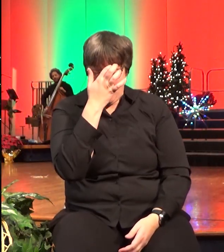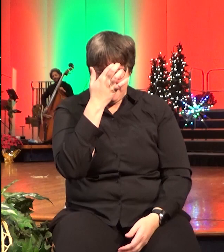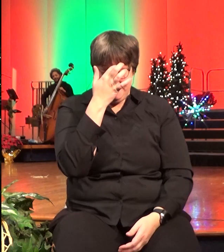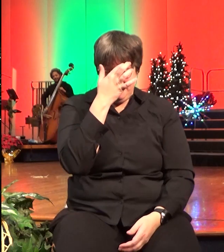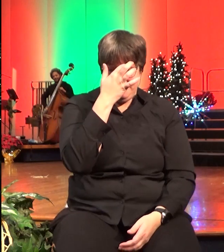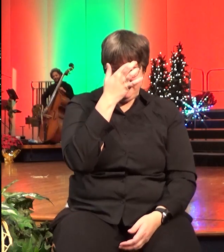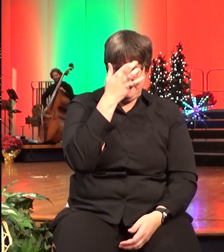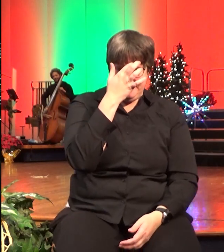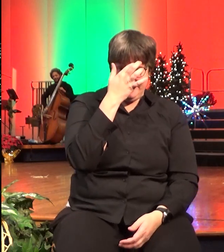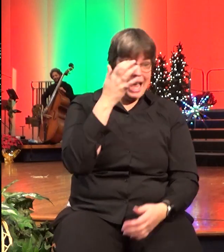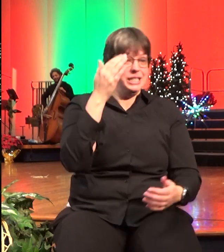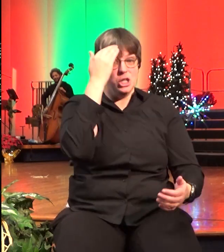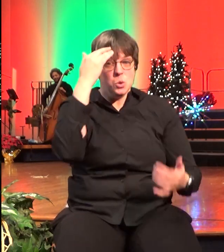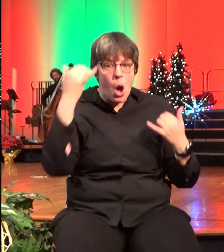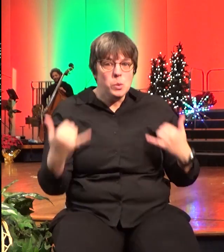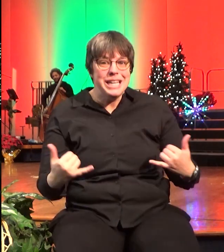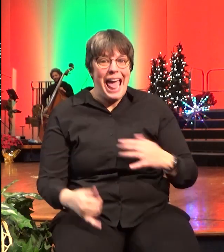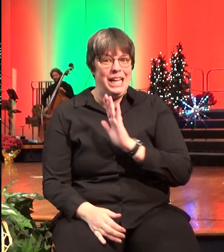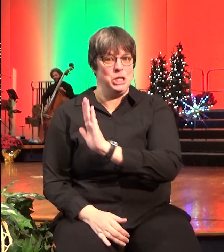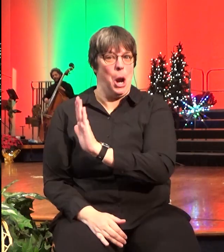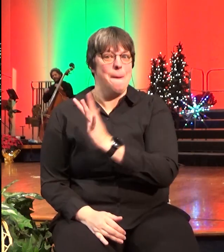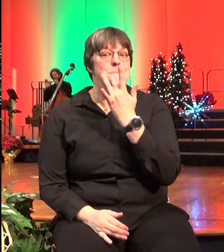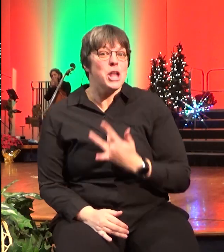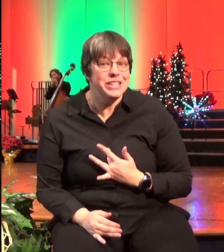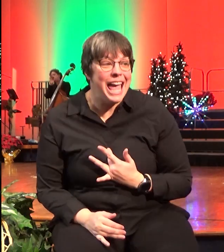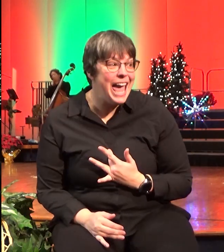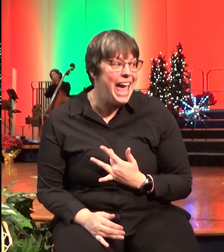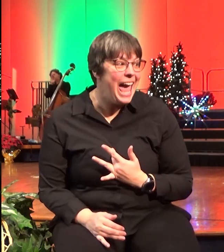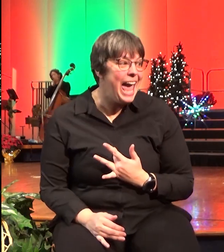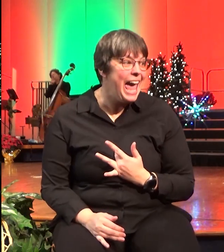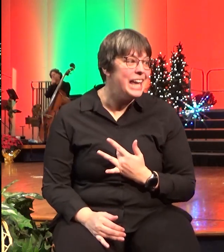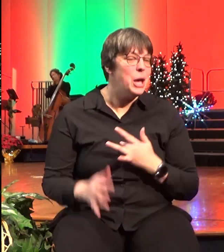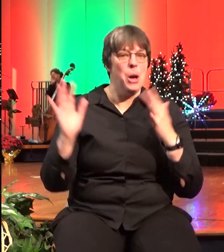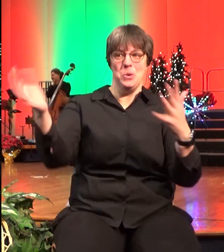today is Dr. Michelle's birthday?